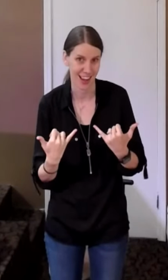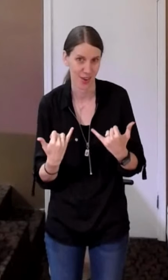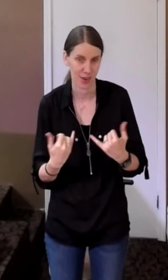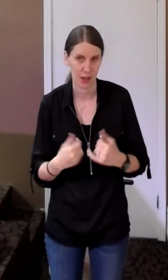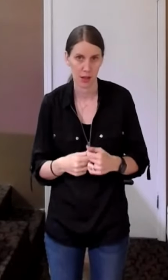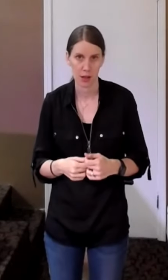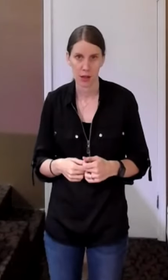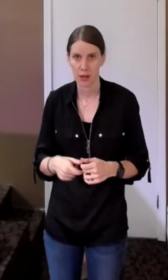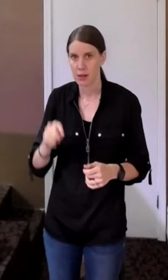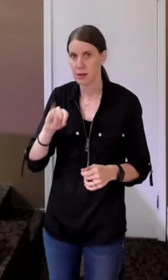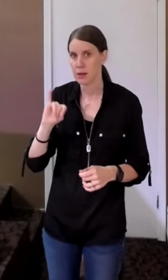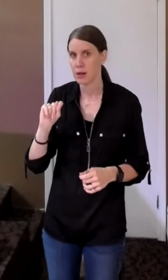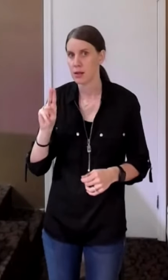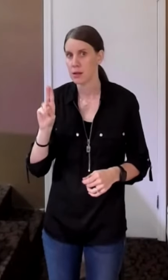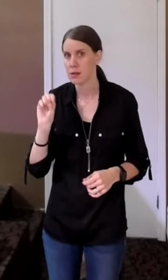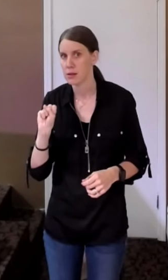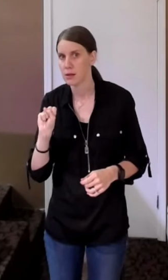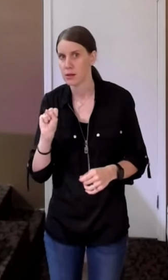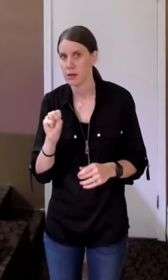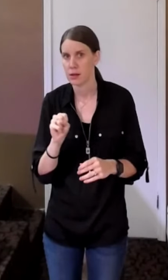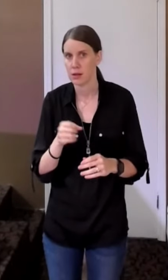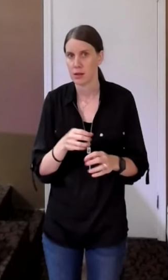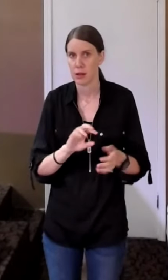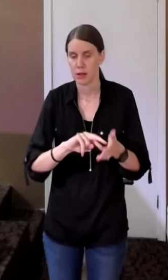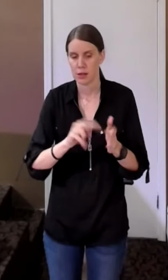that responsibility like this.